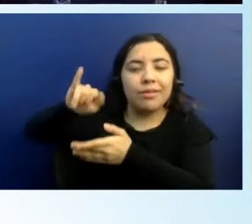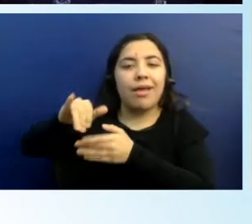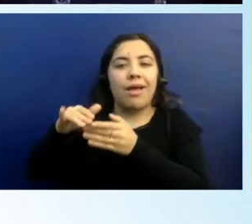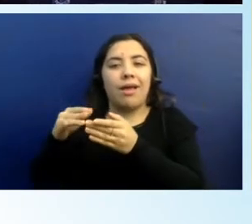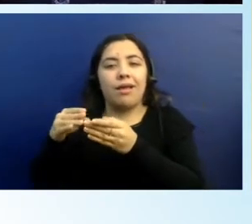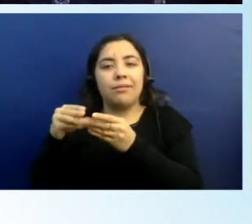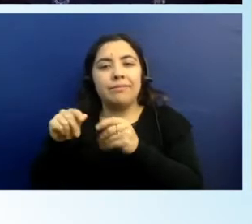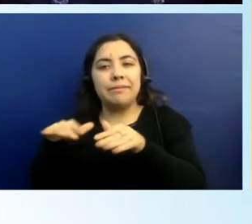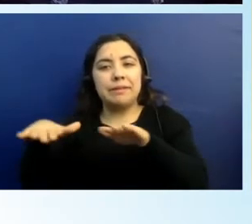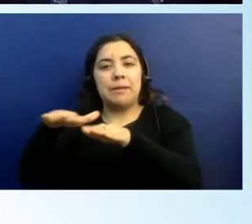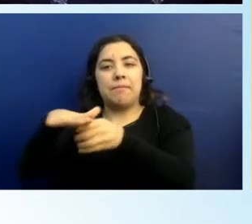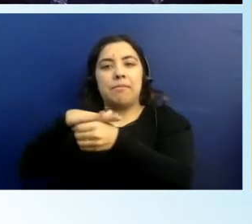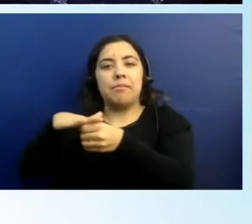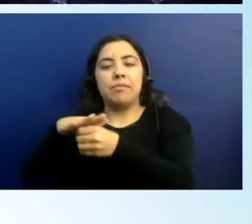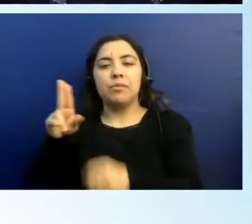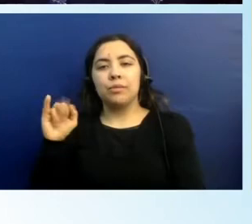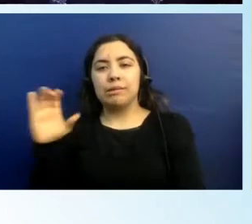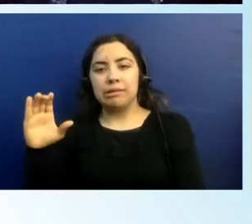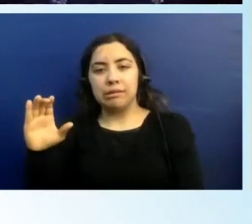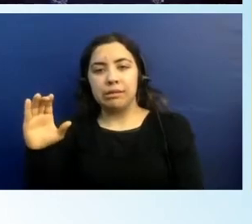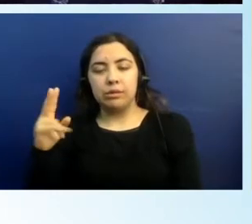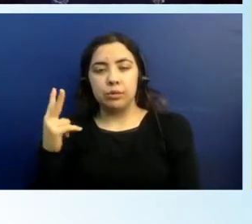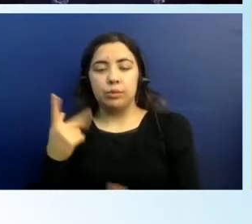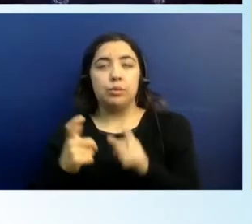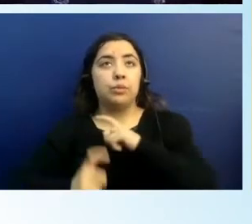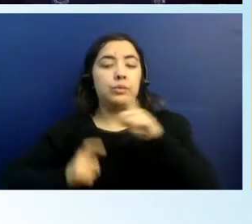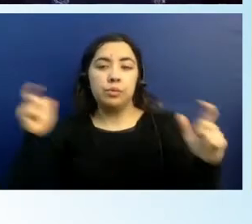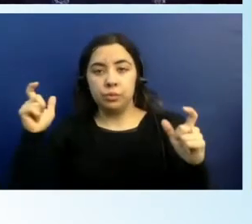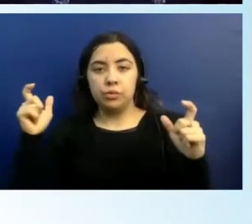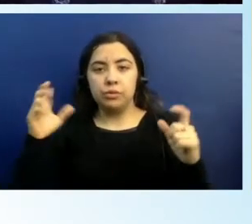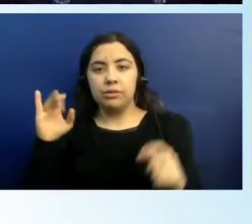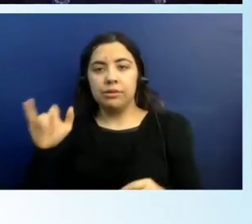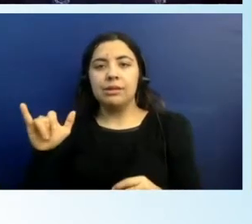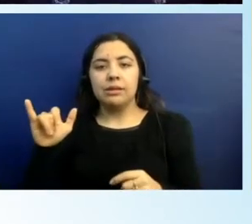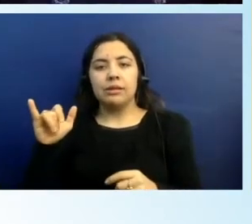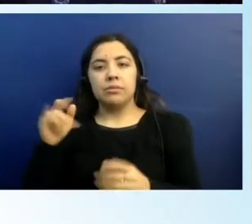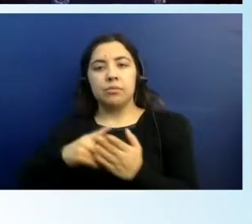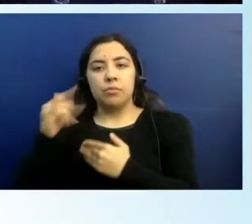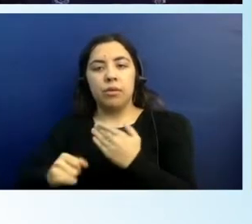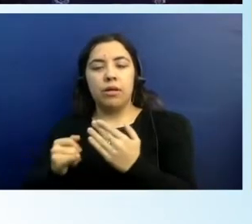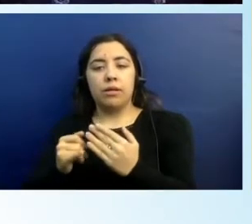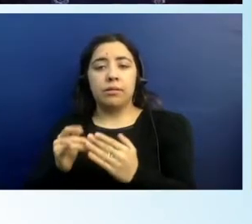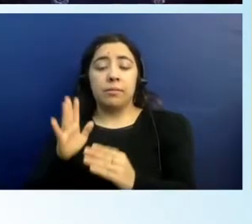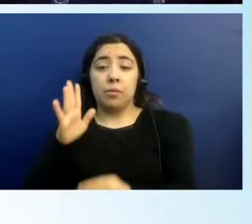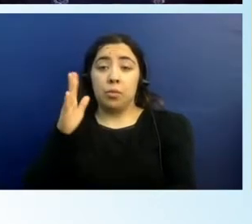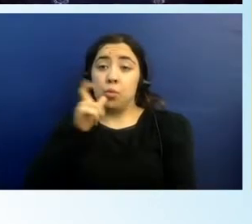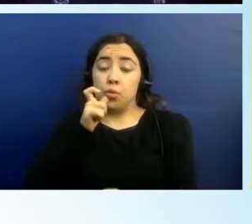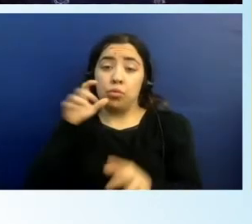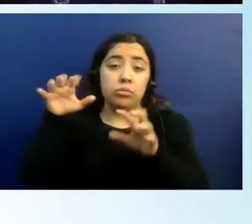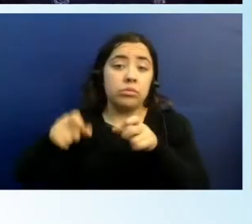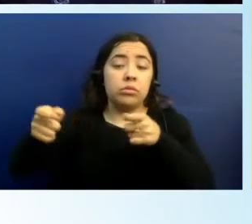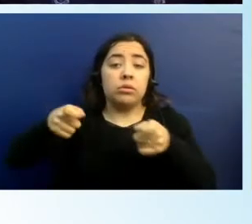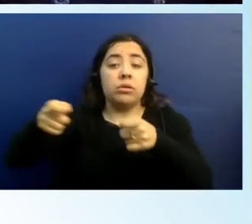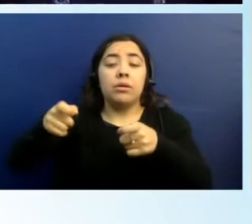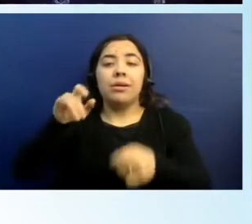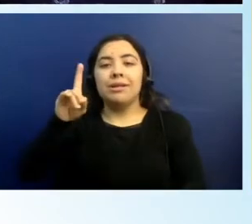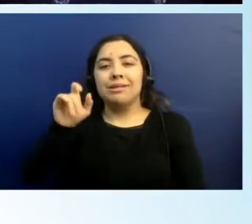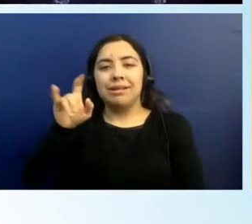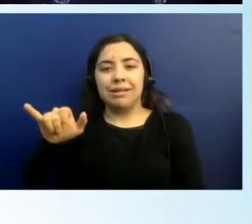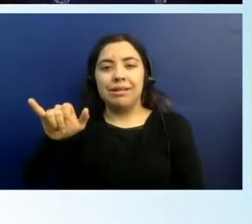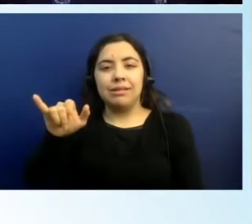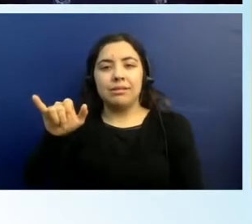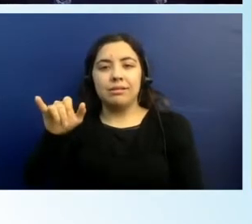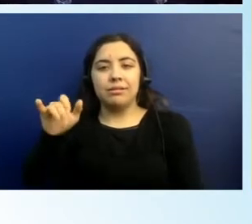two huge city projects by the Daley administration that really displaced so many people, not only